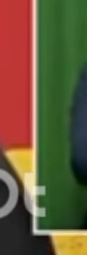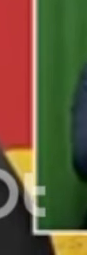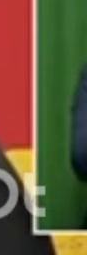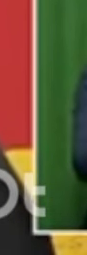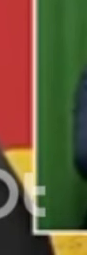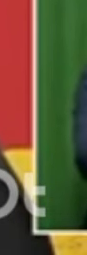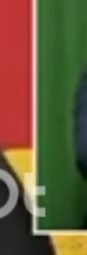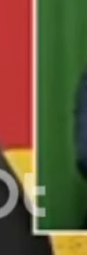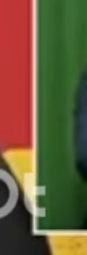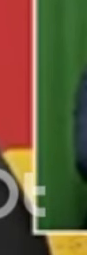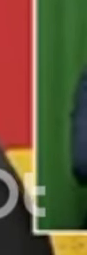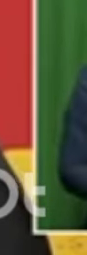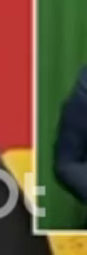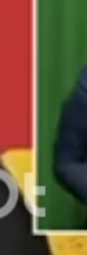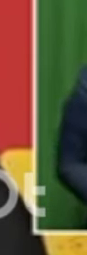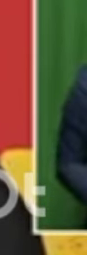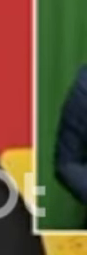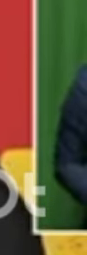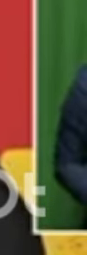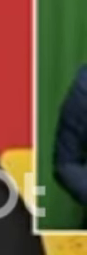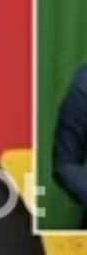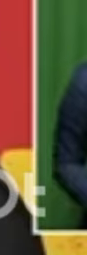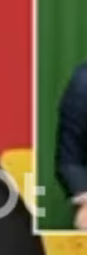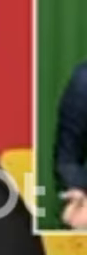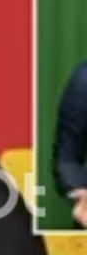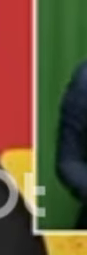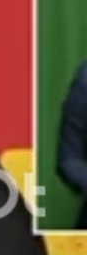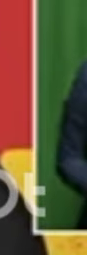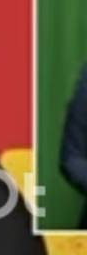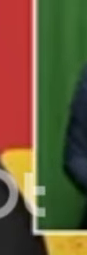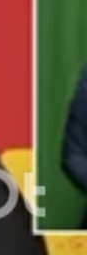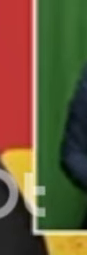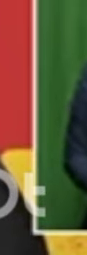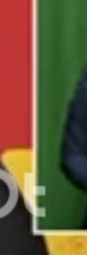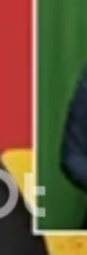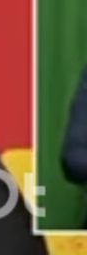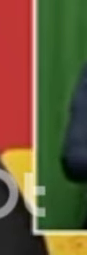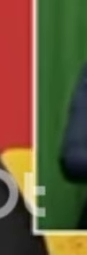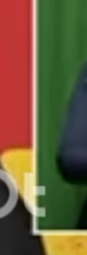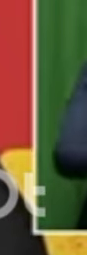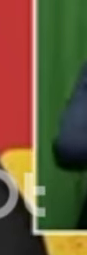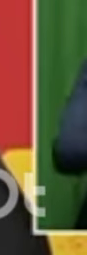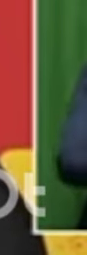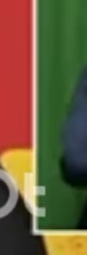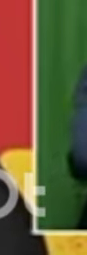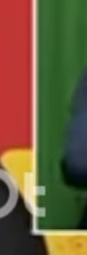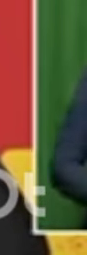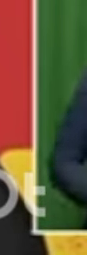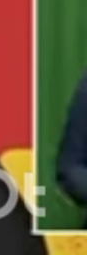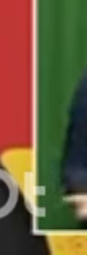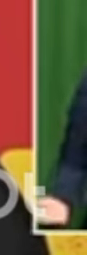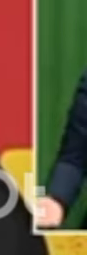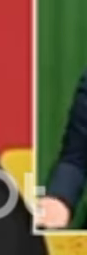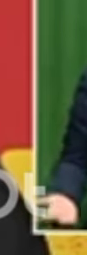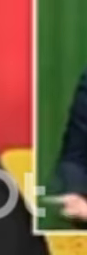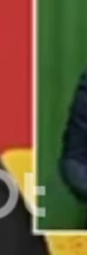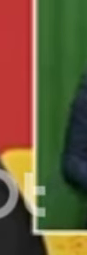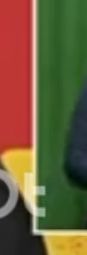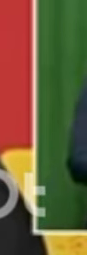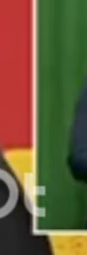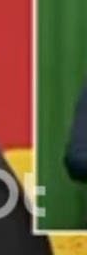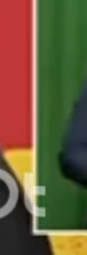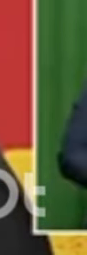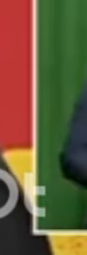him come, let him bring evidence. Therefore, he will give an ear and attention to the fallacy and the news that